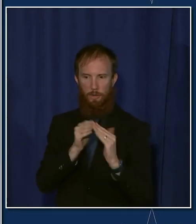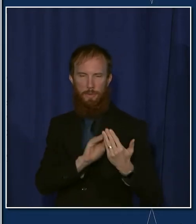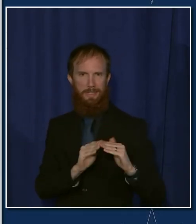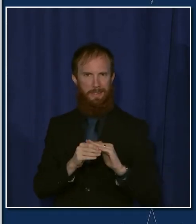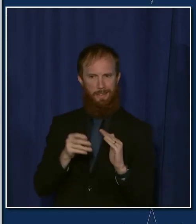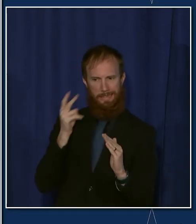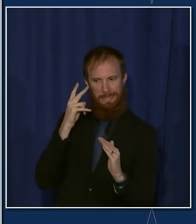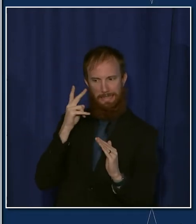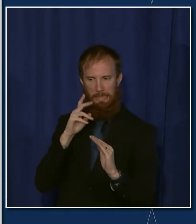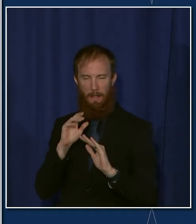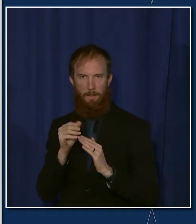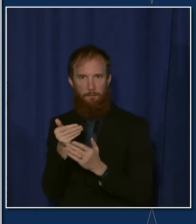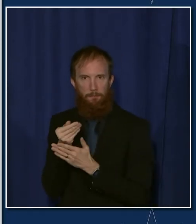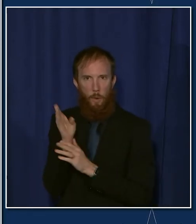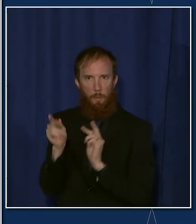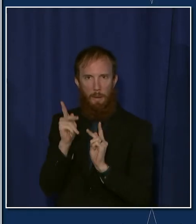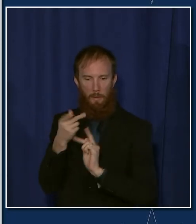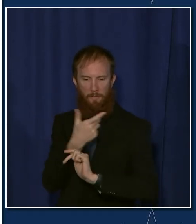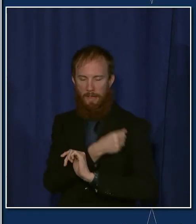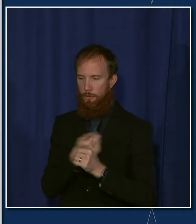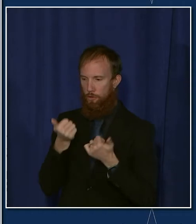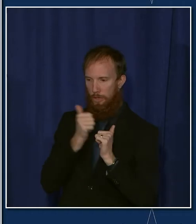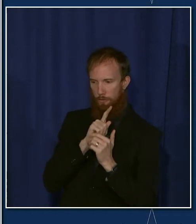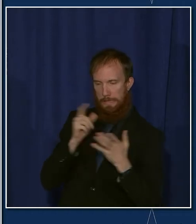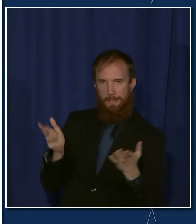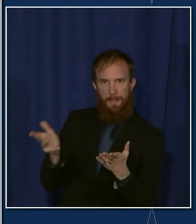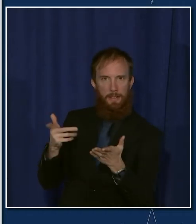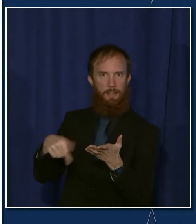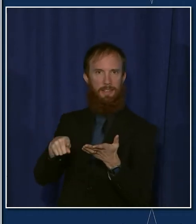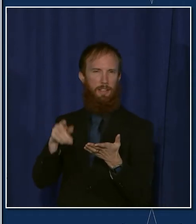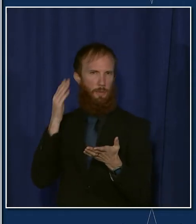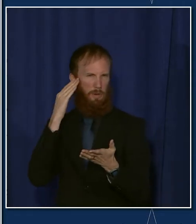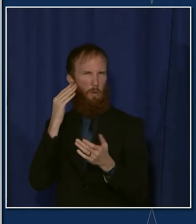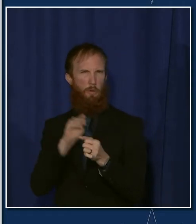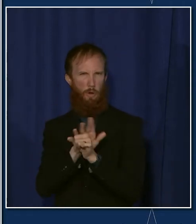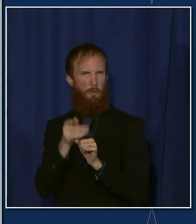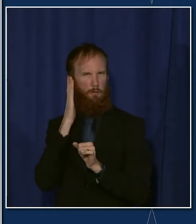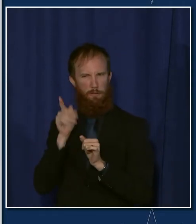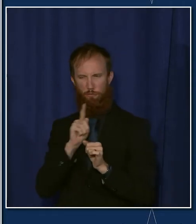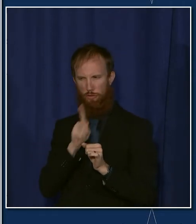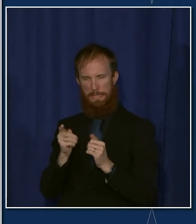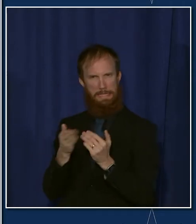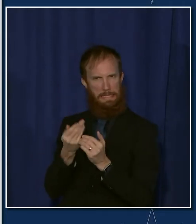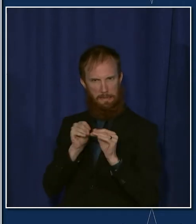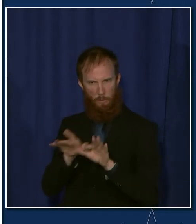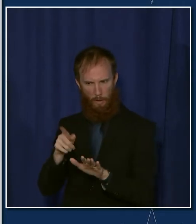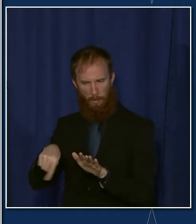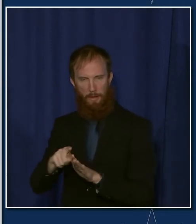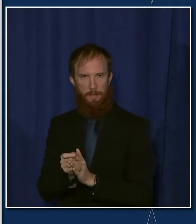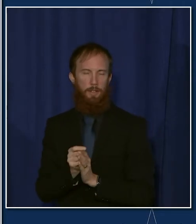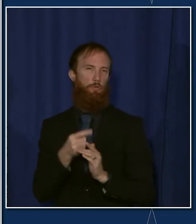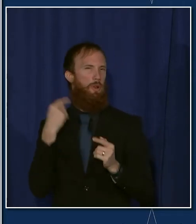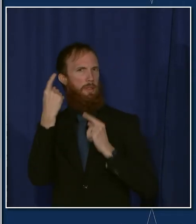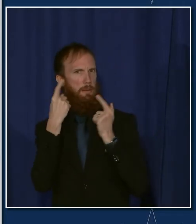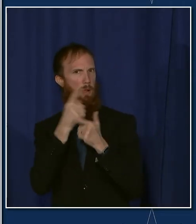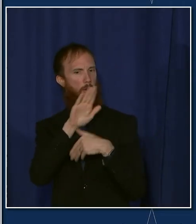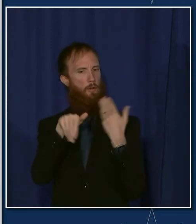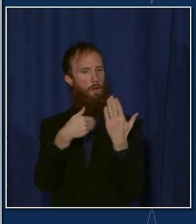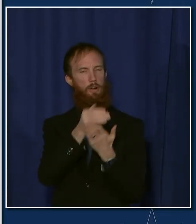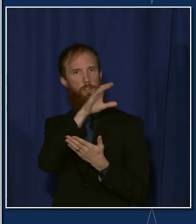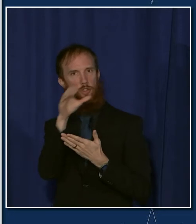That's where we're likely to see COVID really take off. We think of the whole city together. So I don't see us, trying